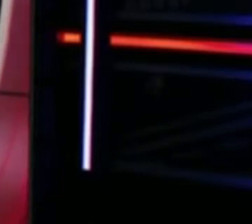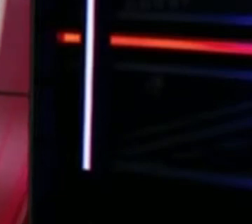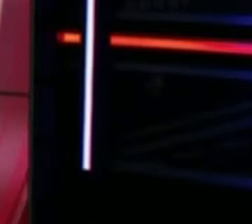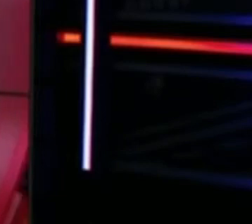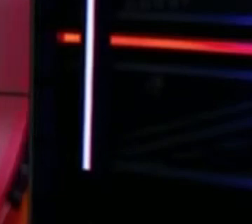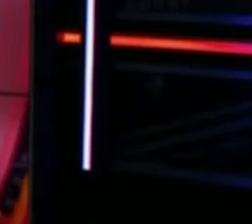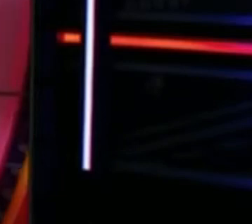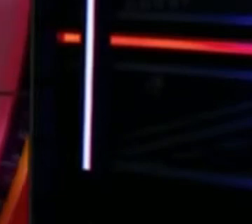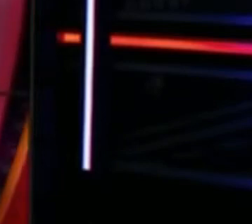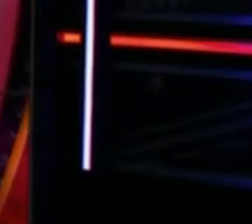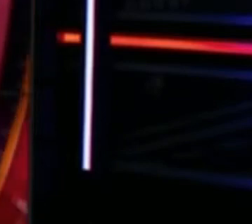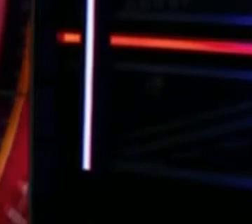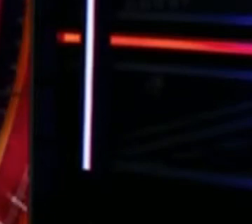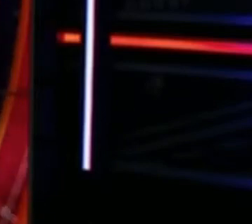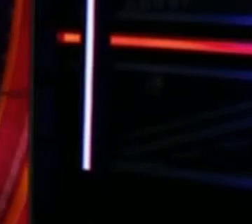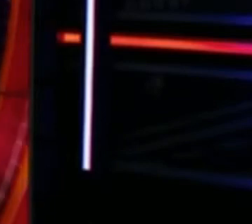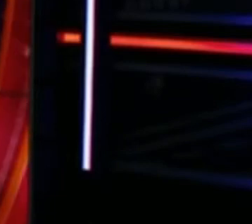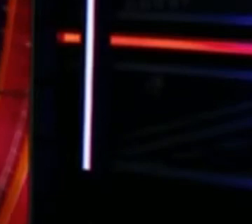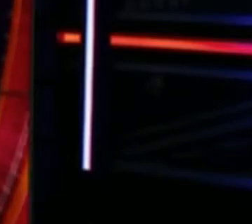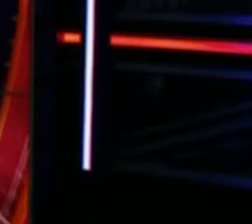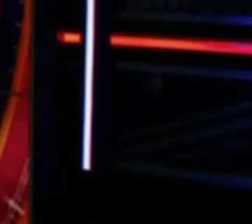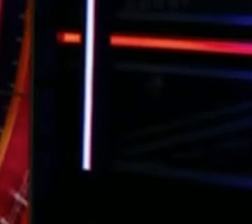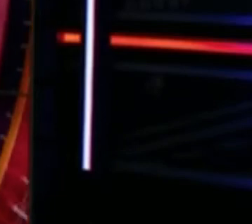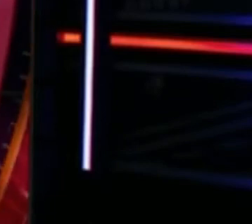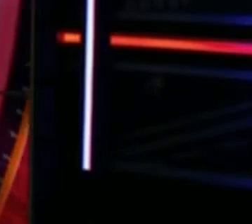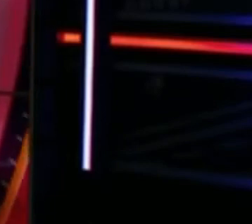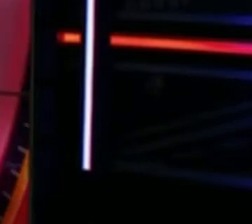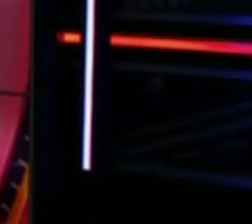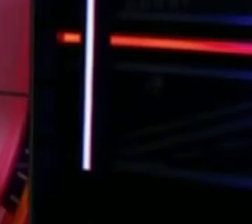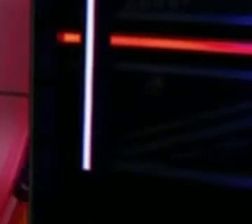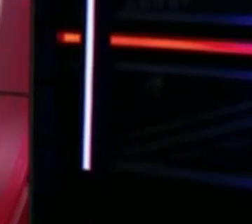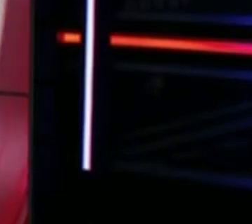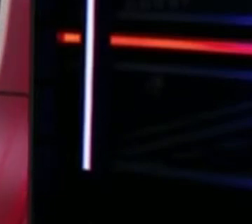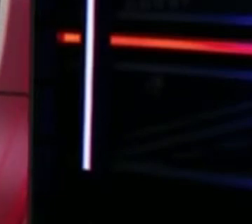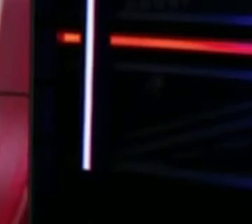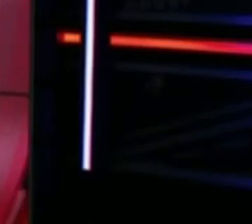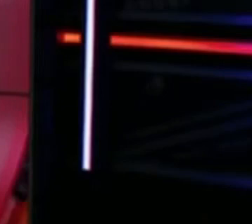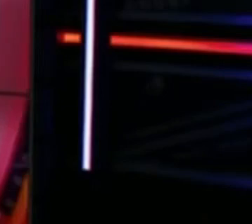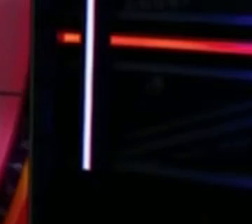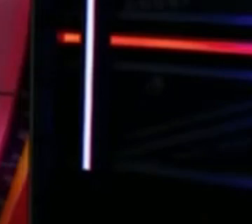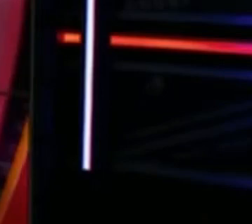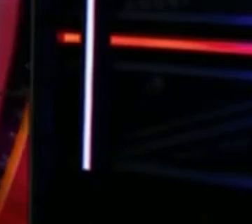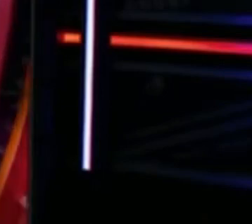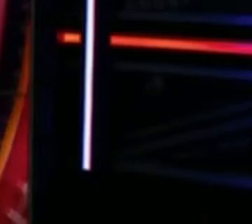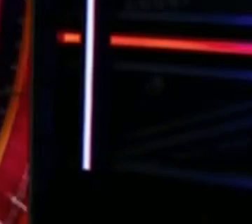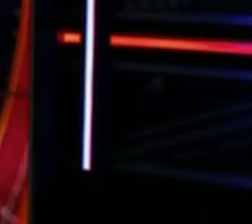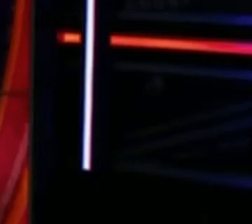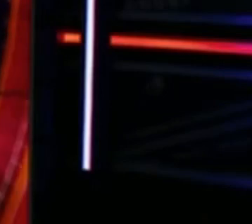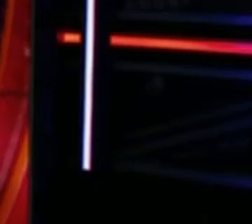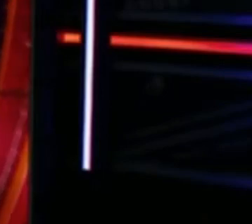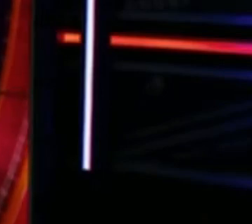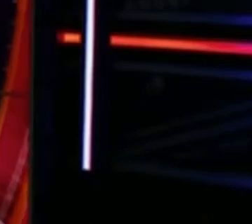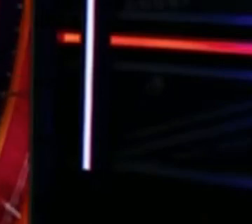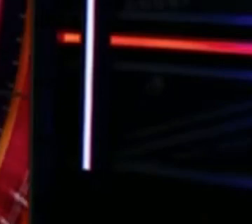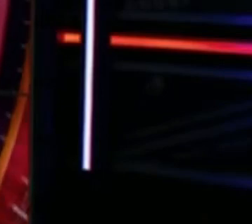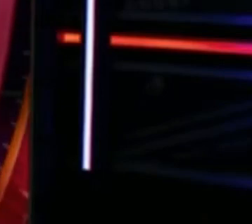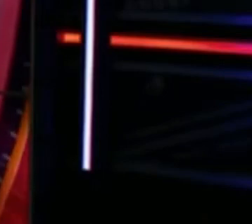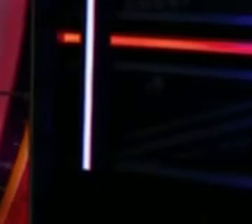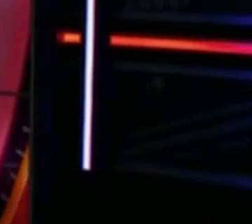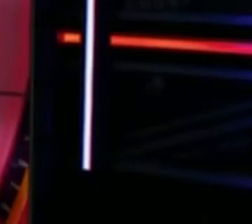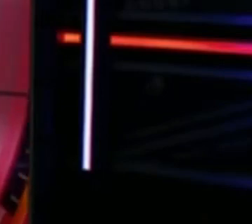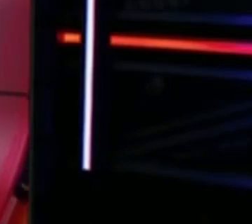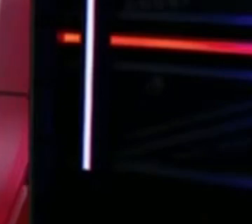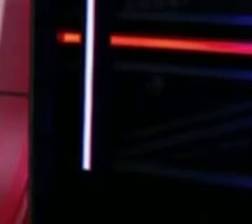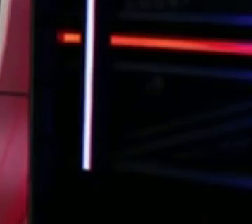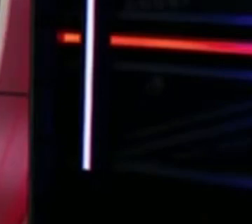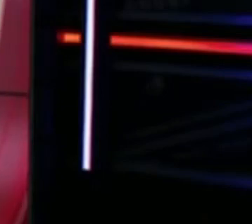today's incidents don't happen again. Lula added that he will travel to Brazil and visit the buildings affected. Lula recalled that he has lost elections